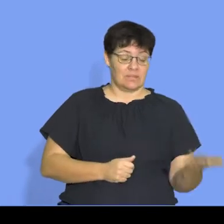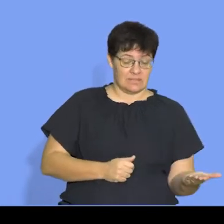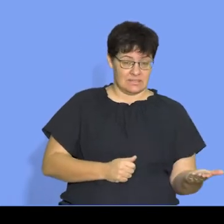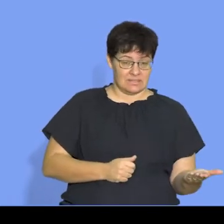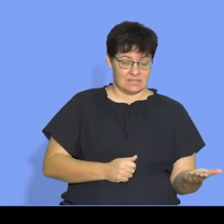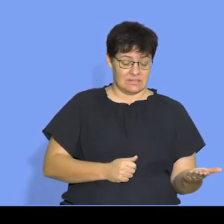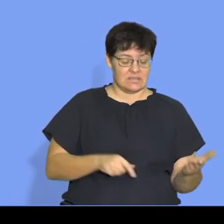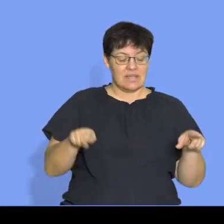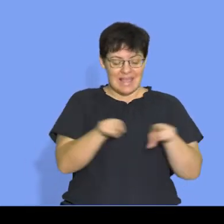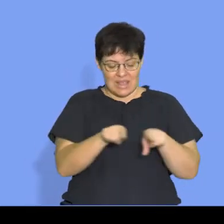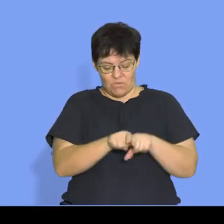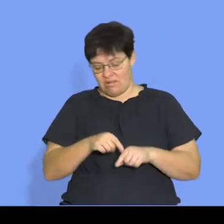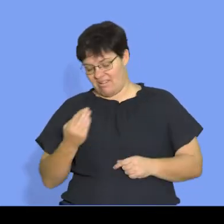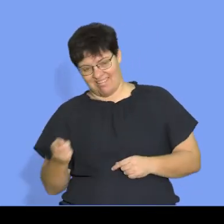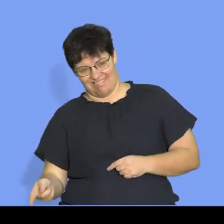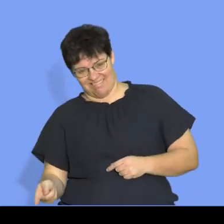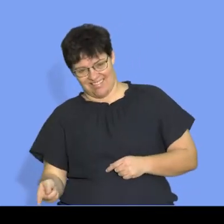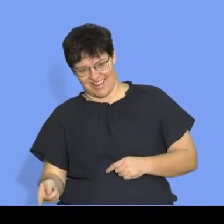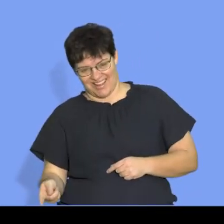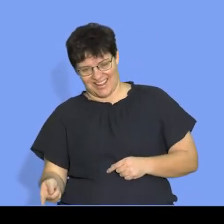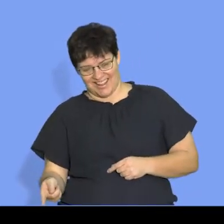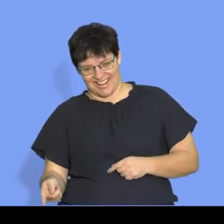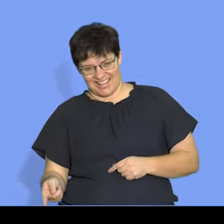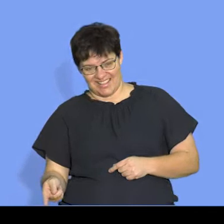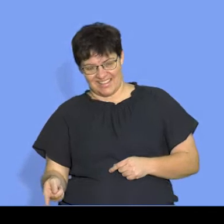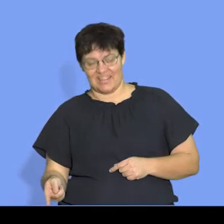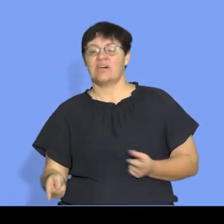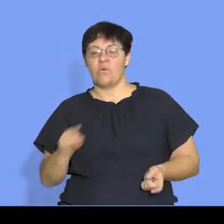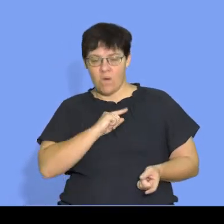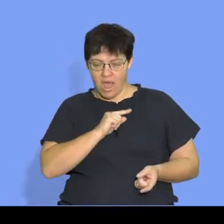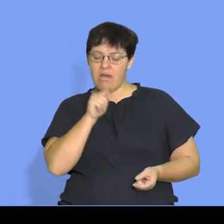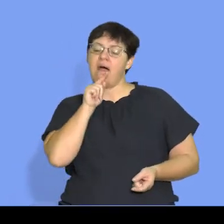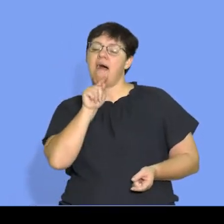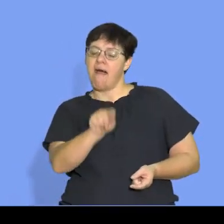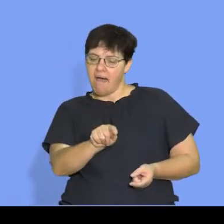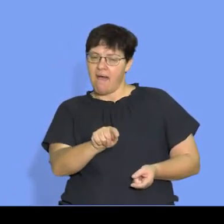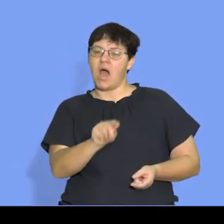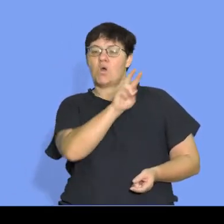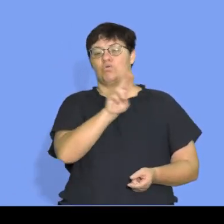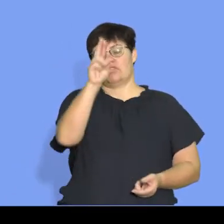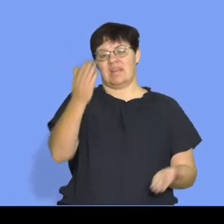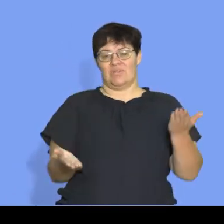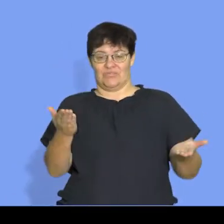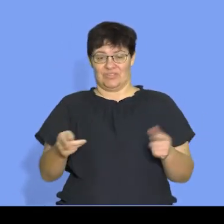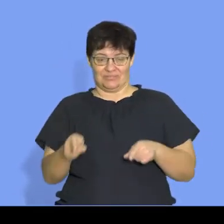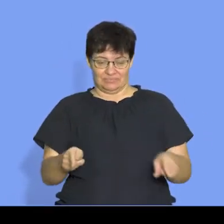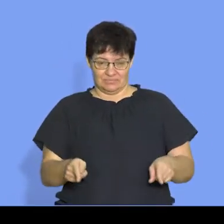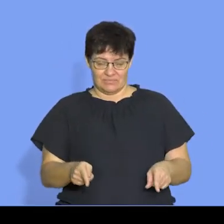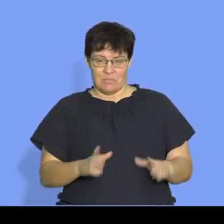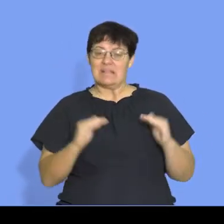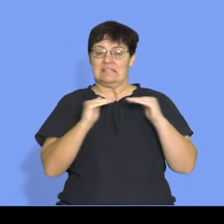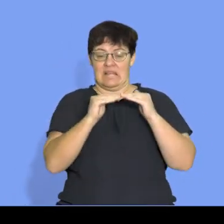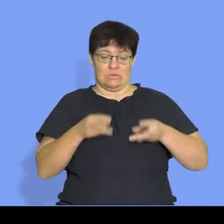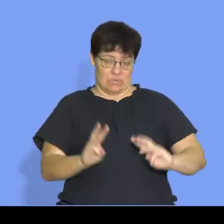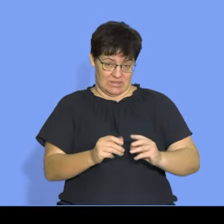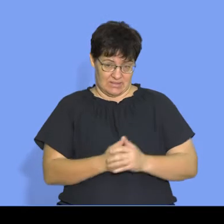equation has to be equal to 0 for it to be considered a quadratic equation, but only in standard form. This